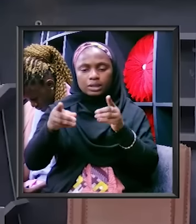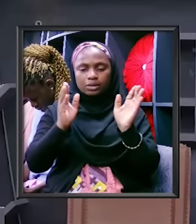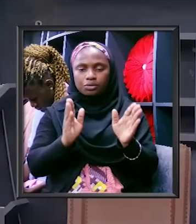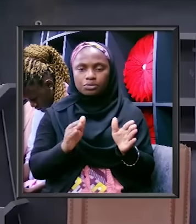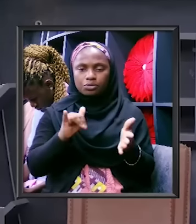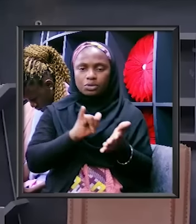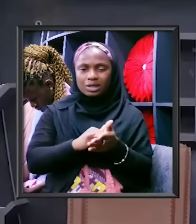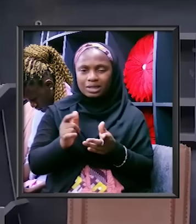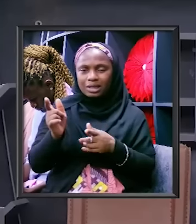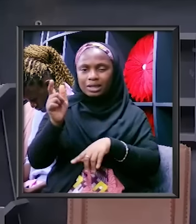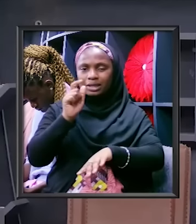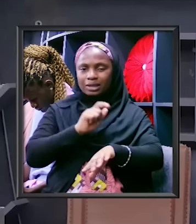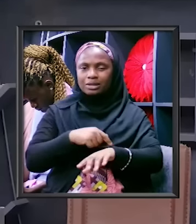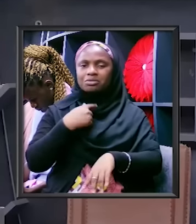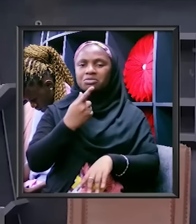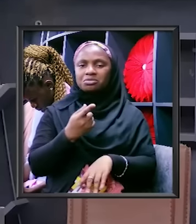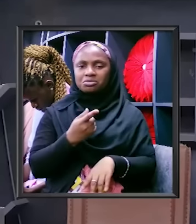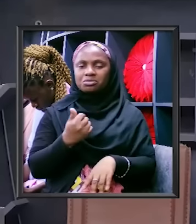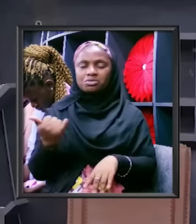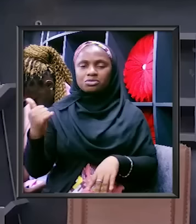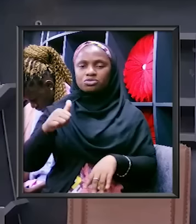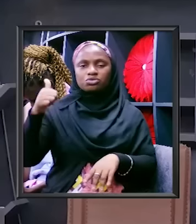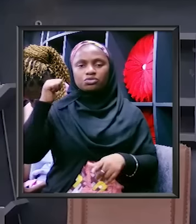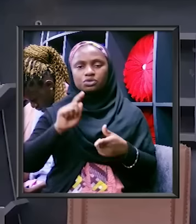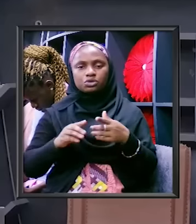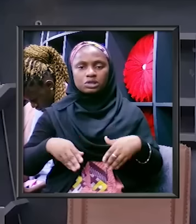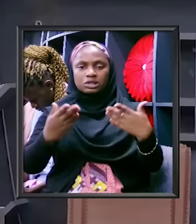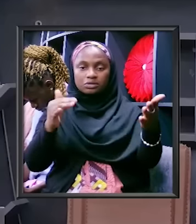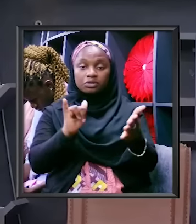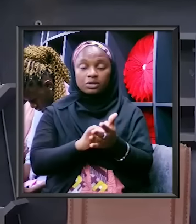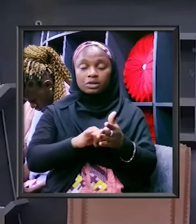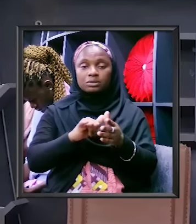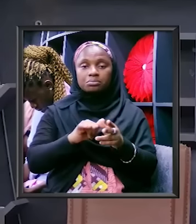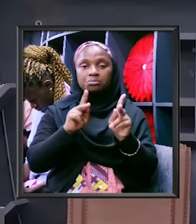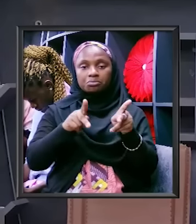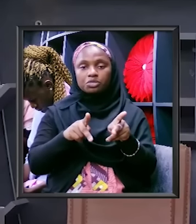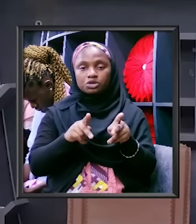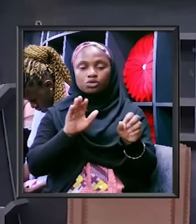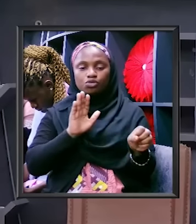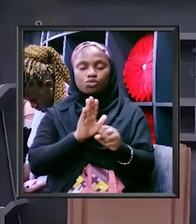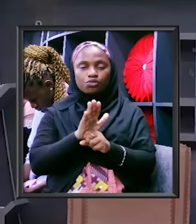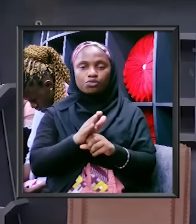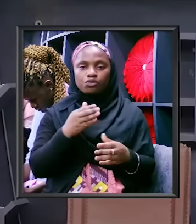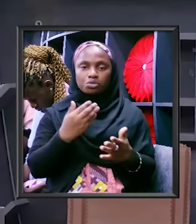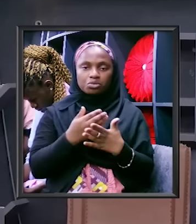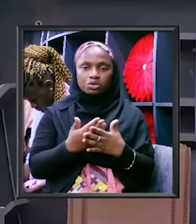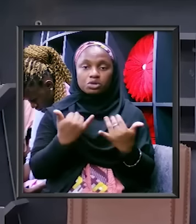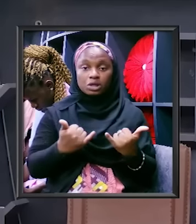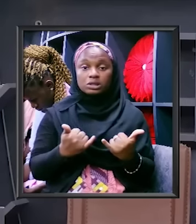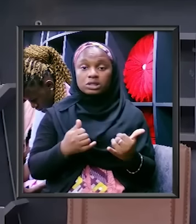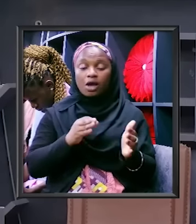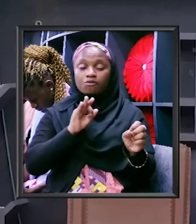them, say, may they not give the man incomplete money. This assistant director is a full director now in